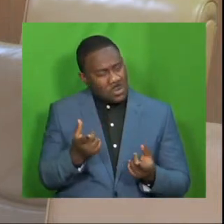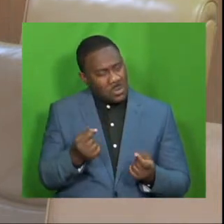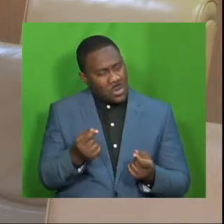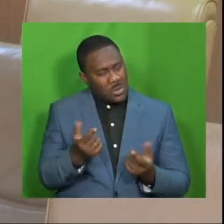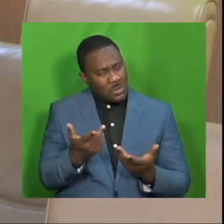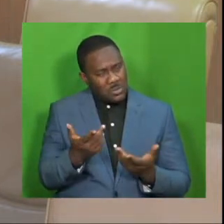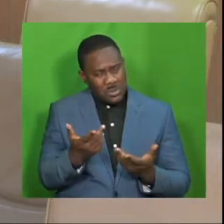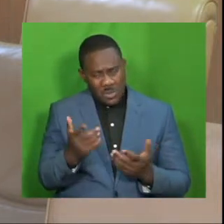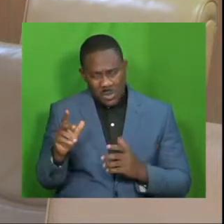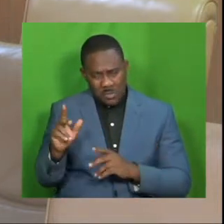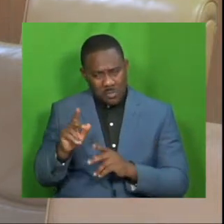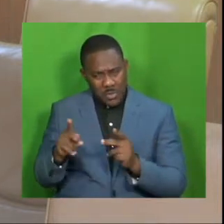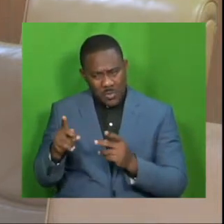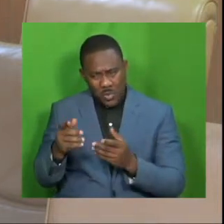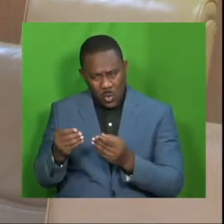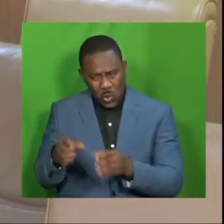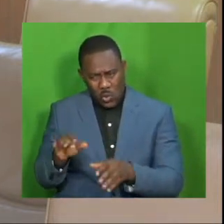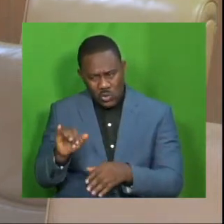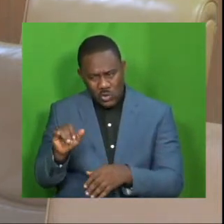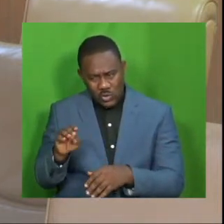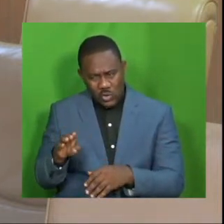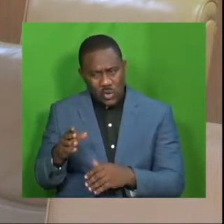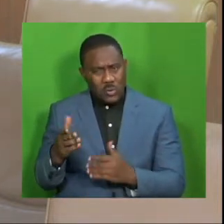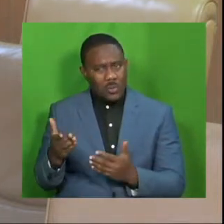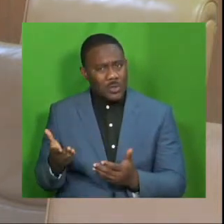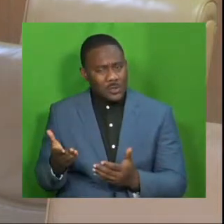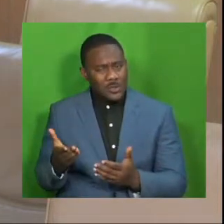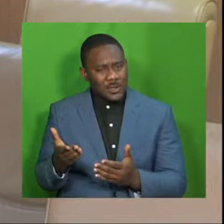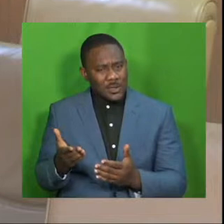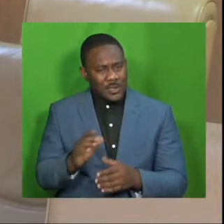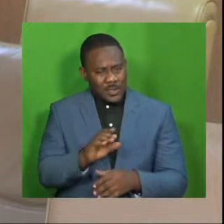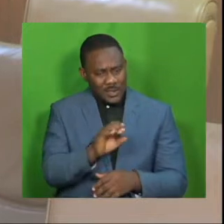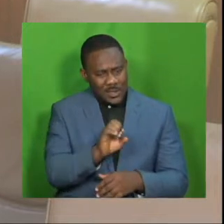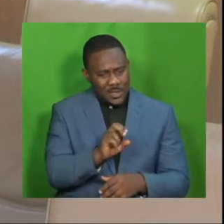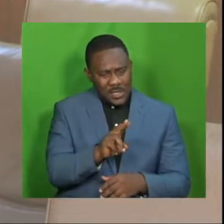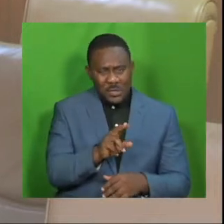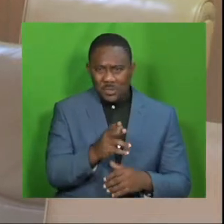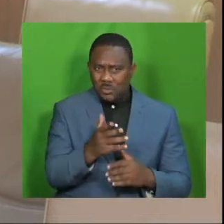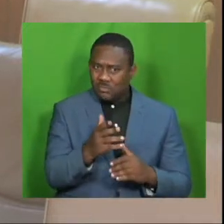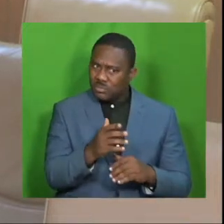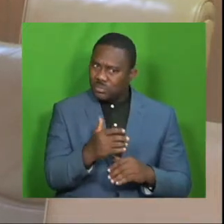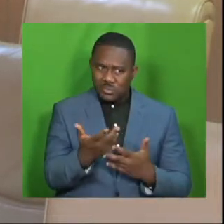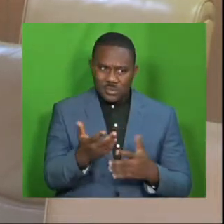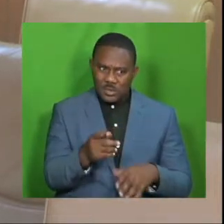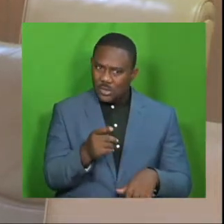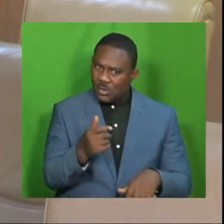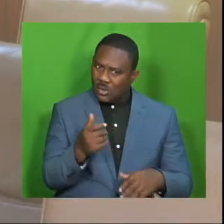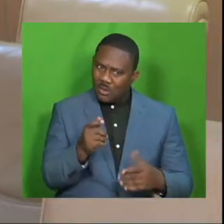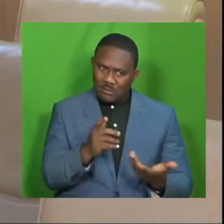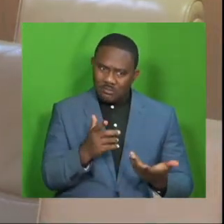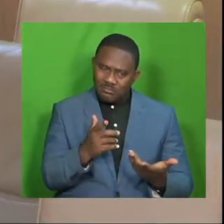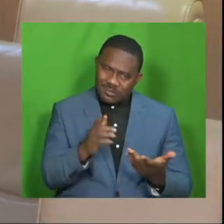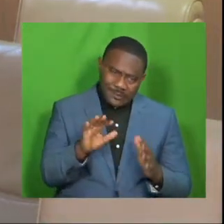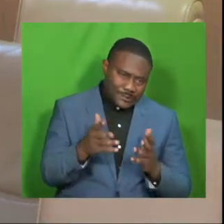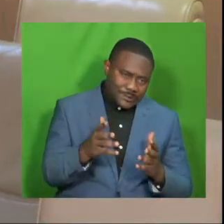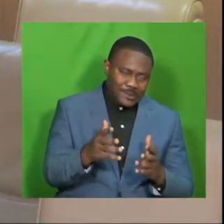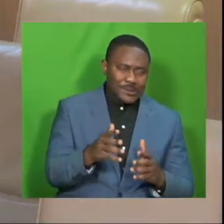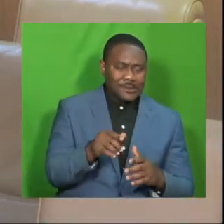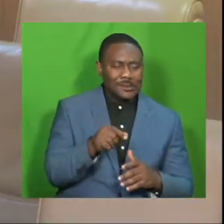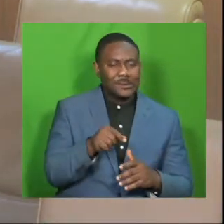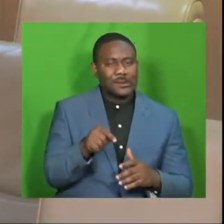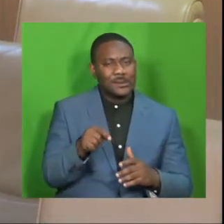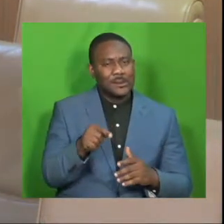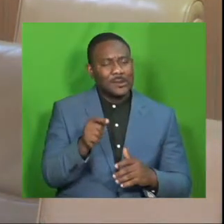the livelihoods of our people are being affected, and at the same time, we are struggling to meet